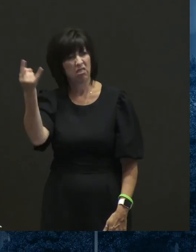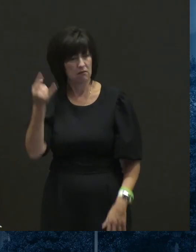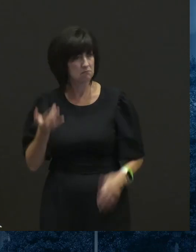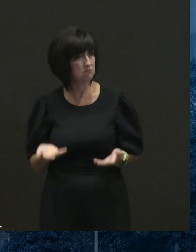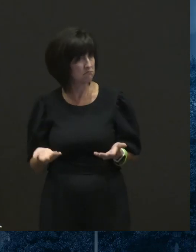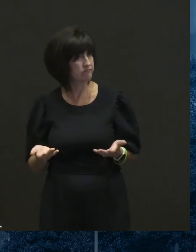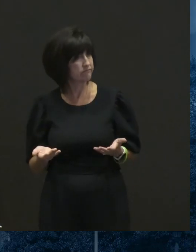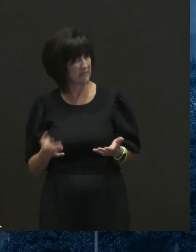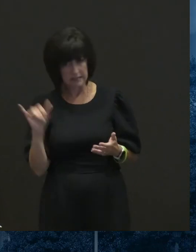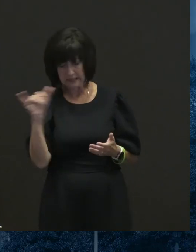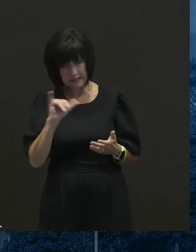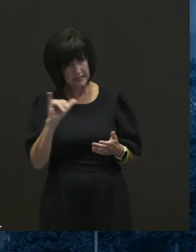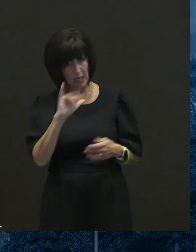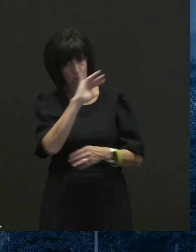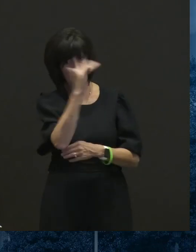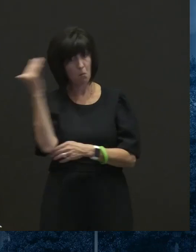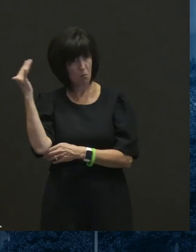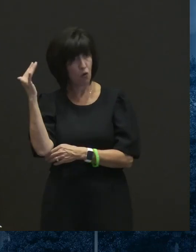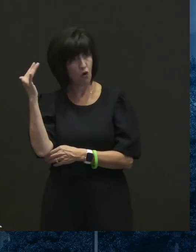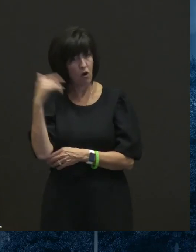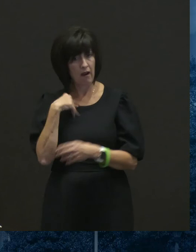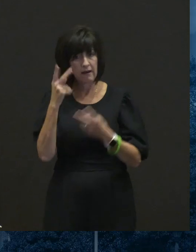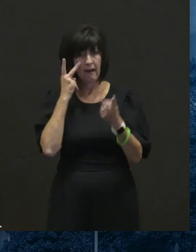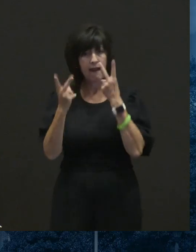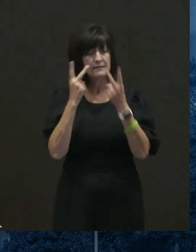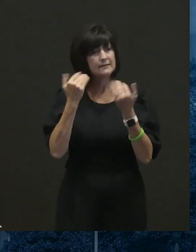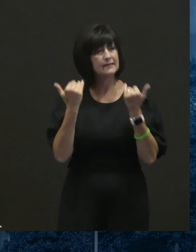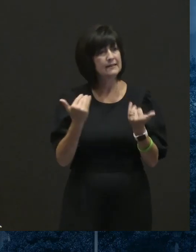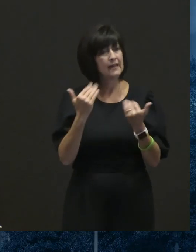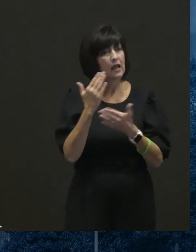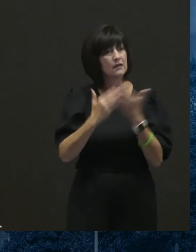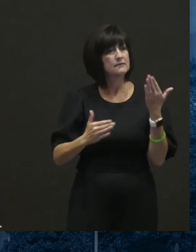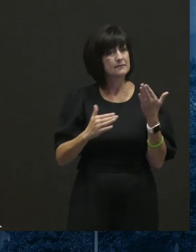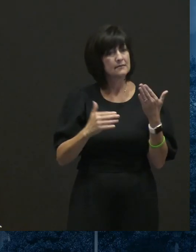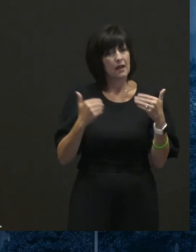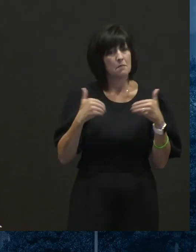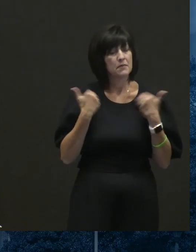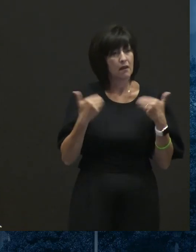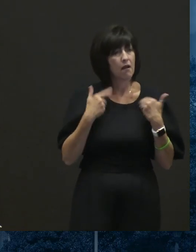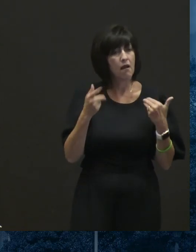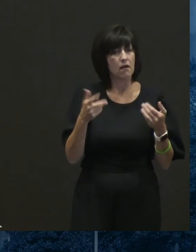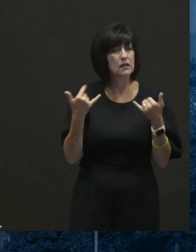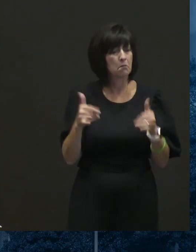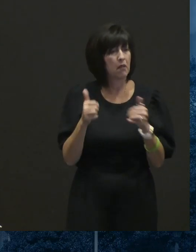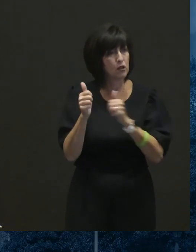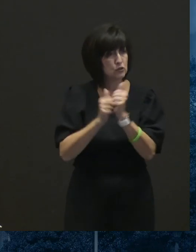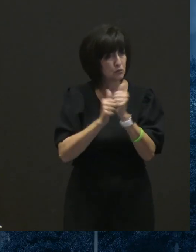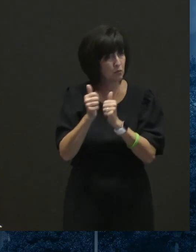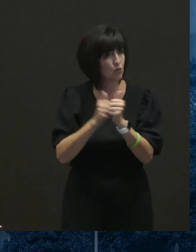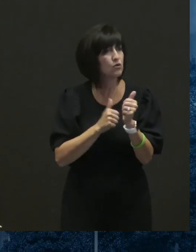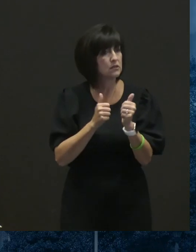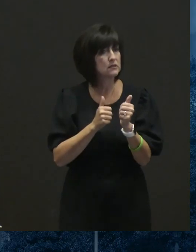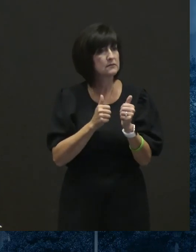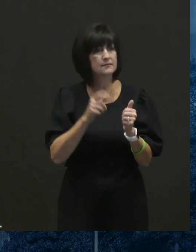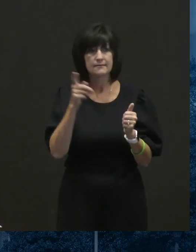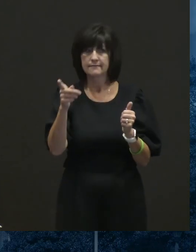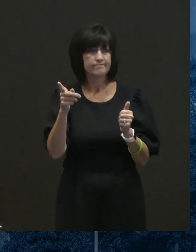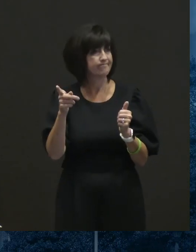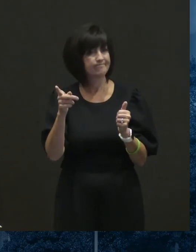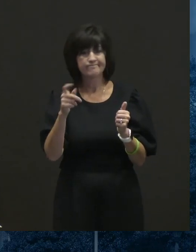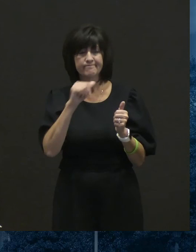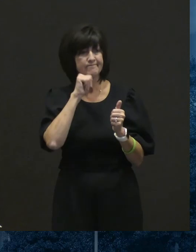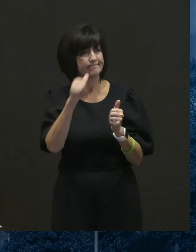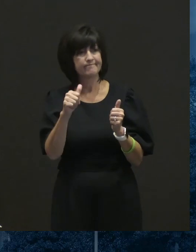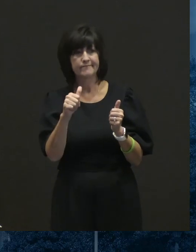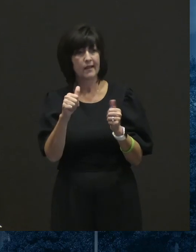in parks. I see some of the kids out getting ready to do their sports, and and they're not really social distancing with the masks